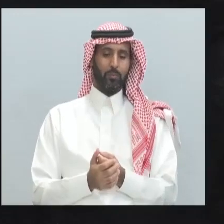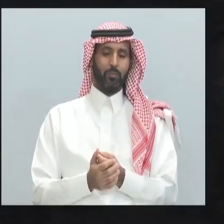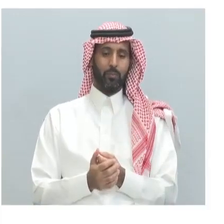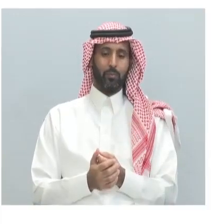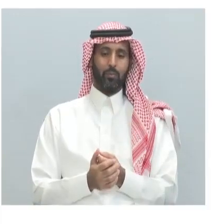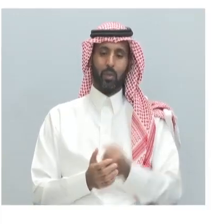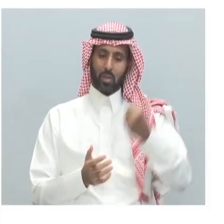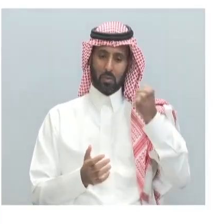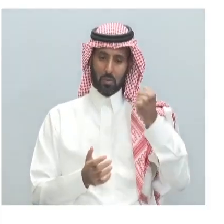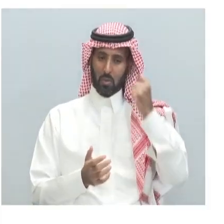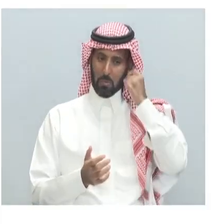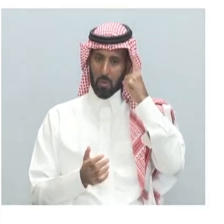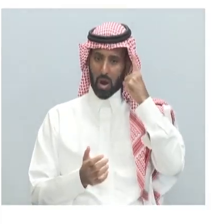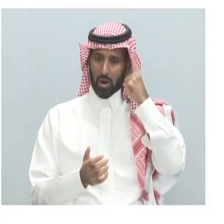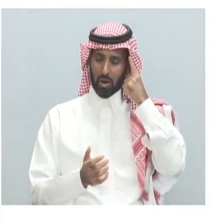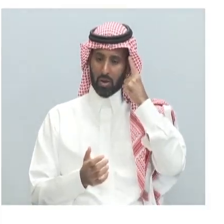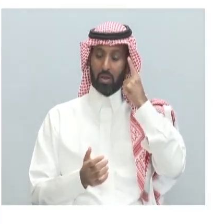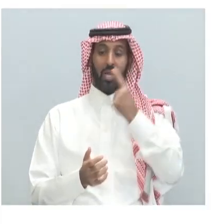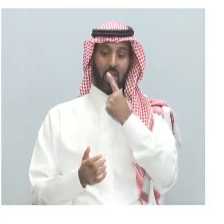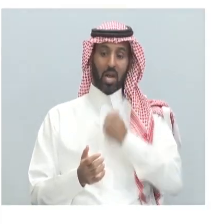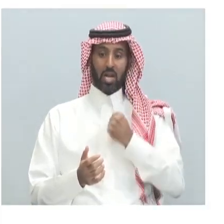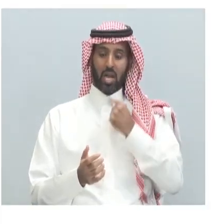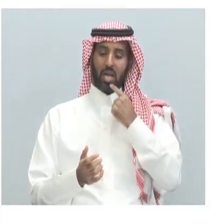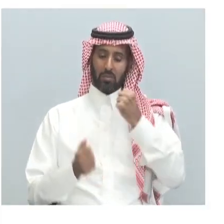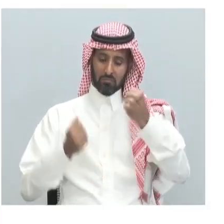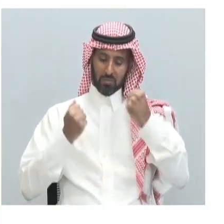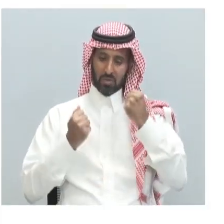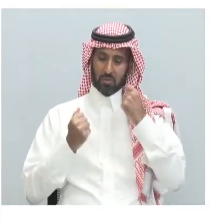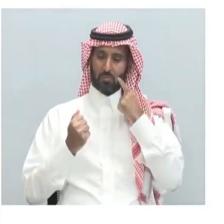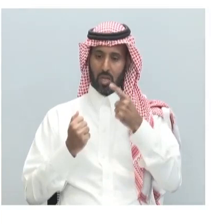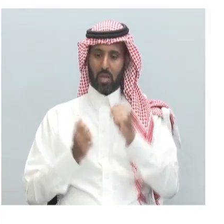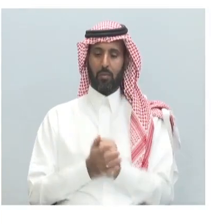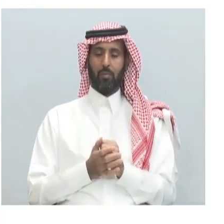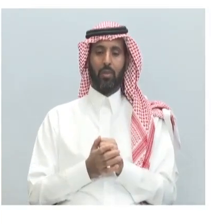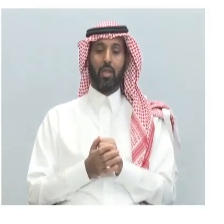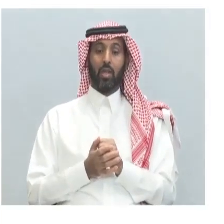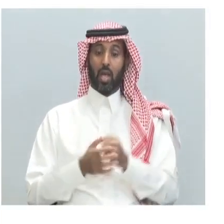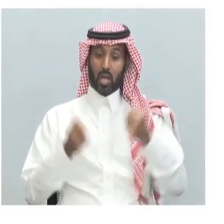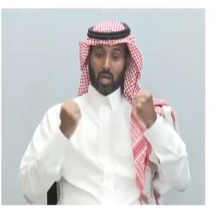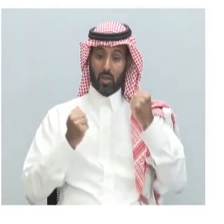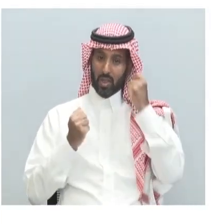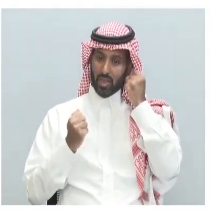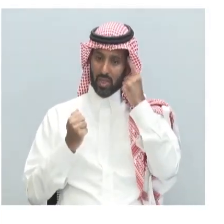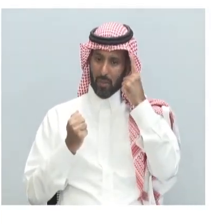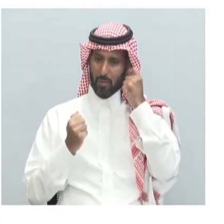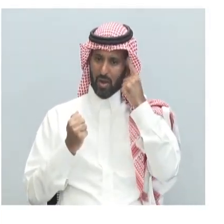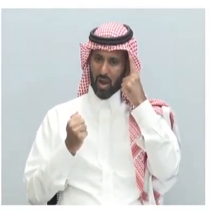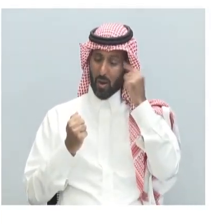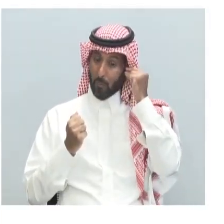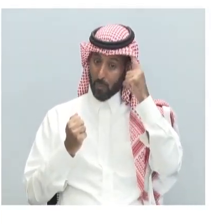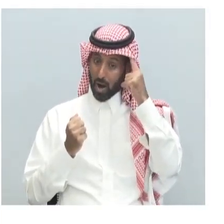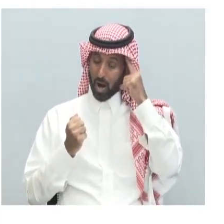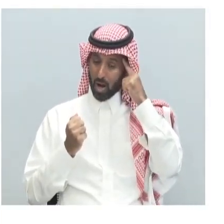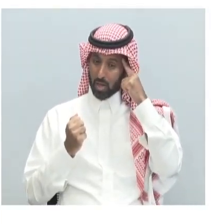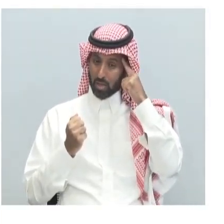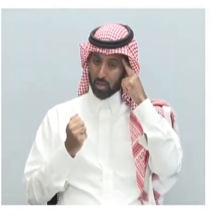A healthy mind needs a healthy body. Again, a healthy mind needs a healthy body.